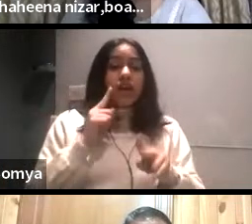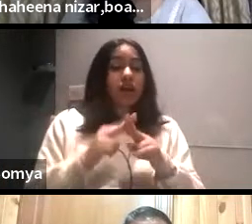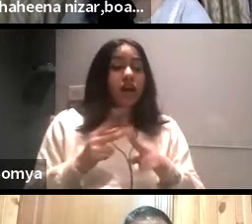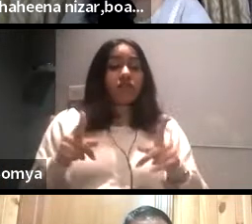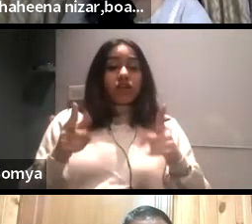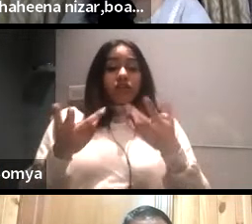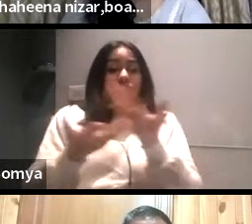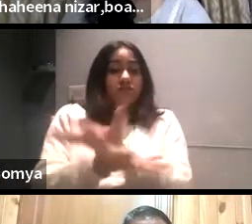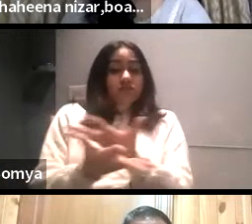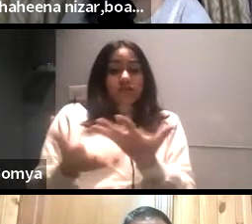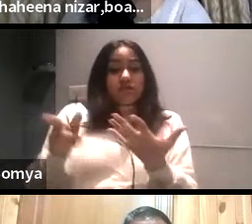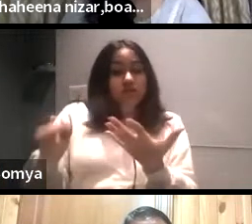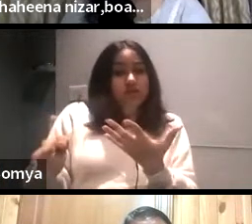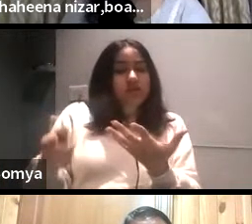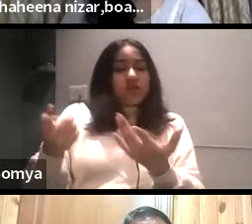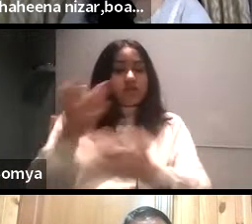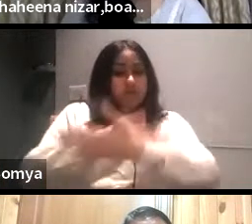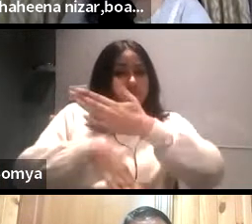abled.